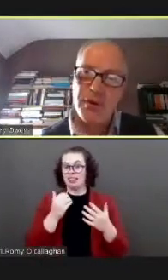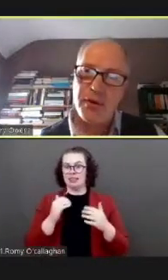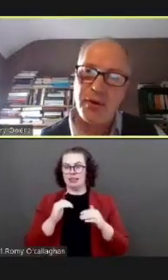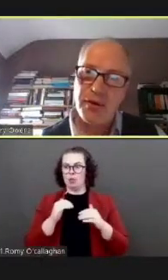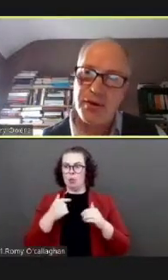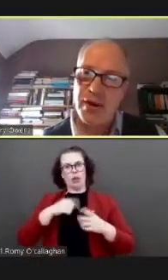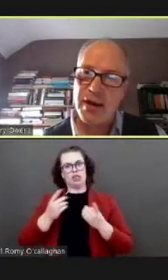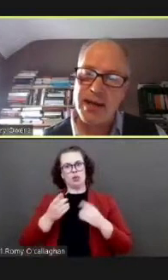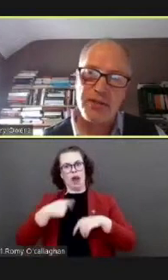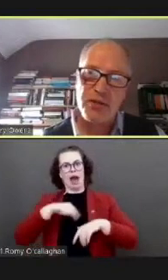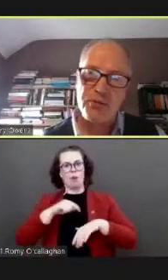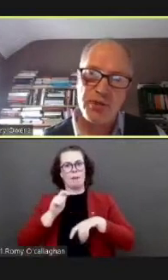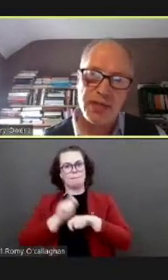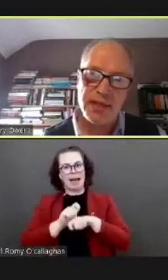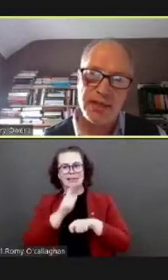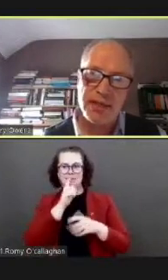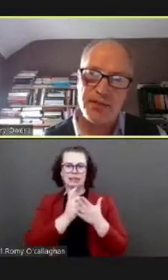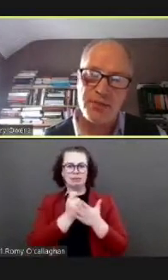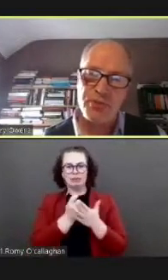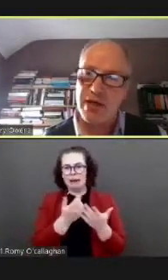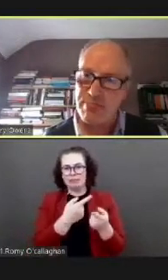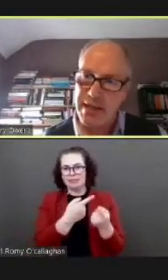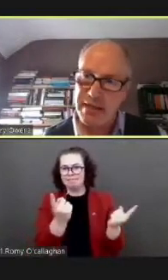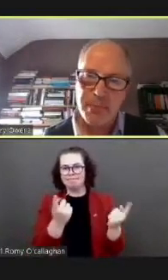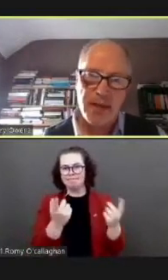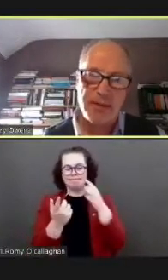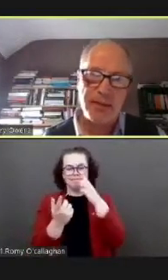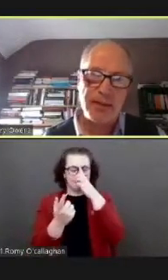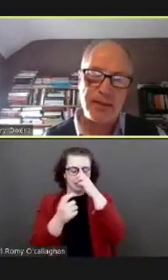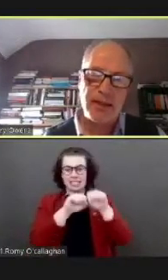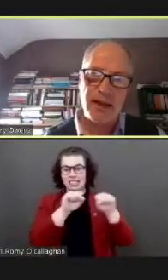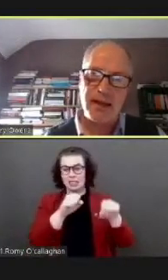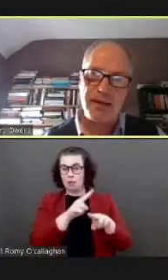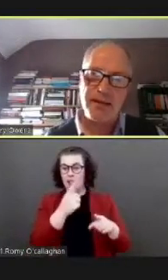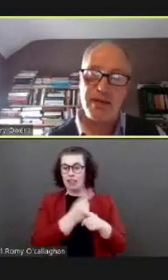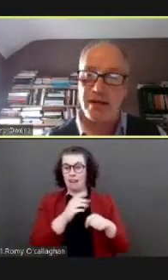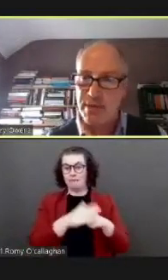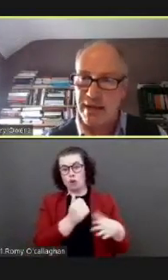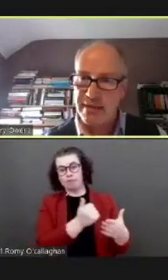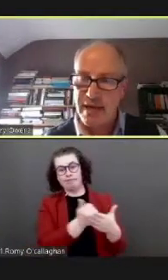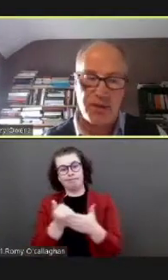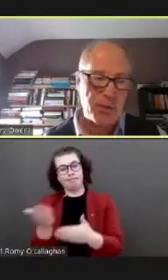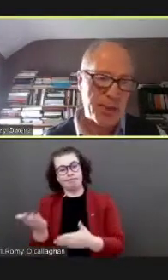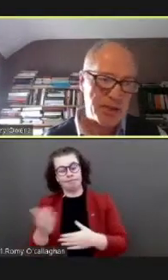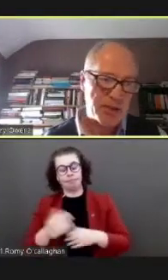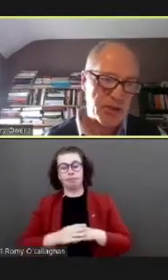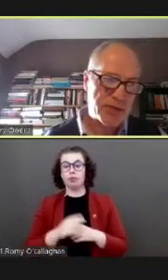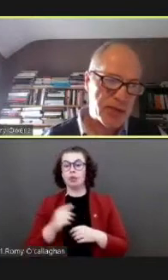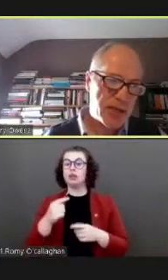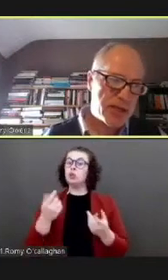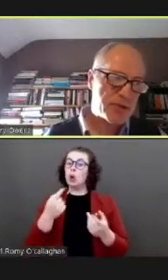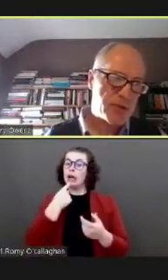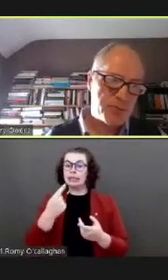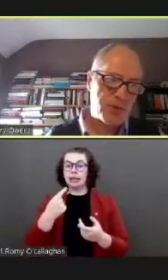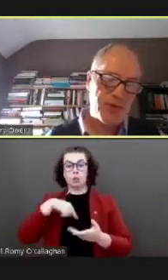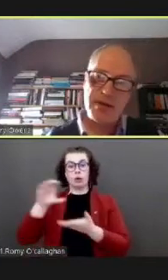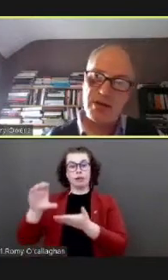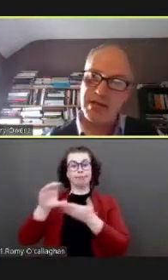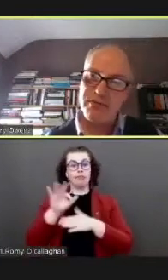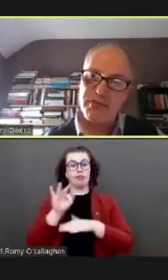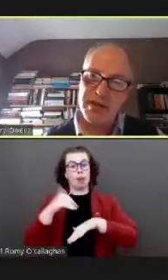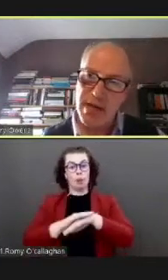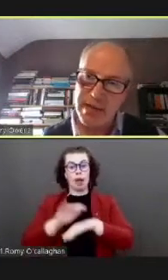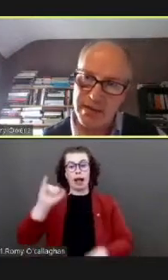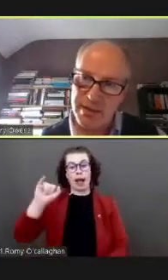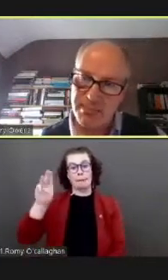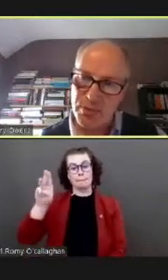So ISO really is, we are paid by the IPS and the probation service to provide